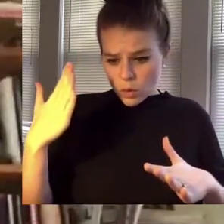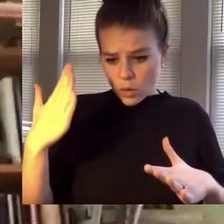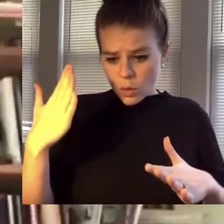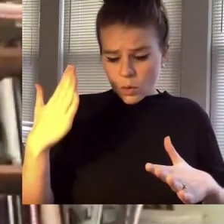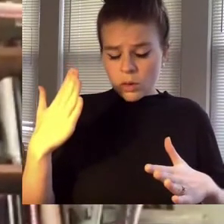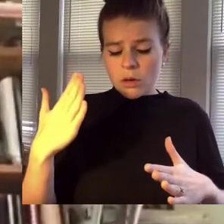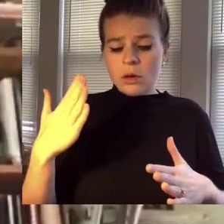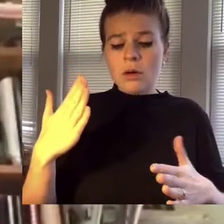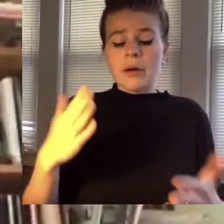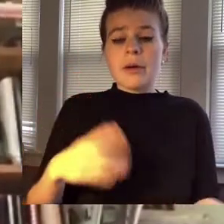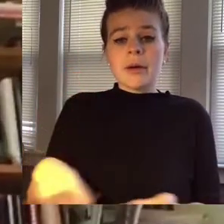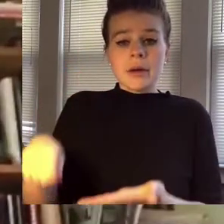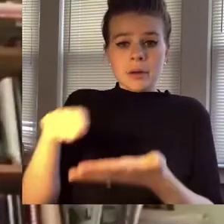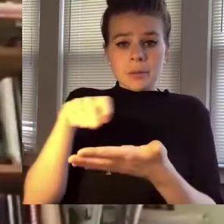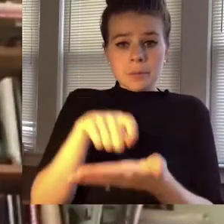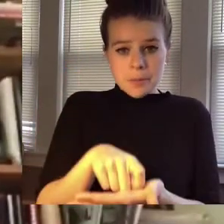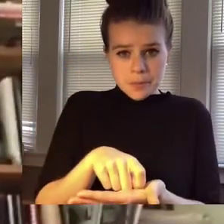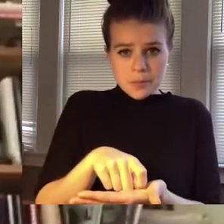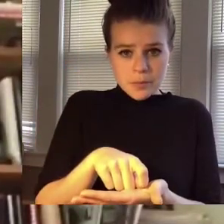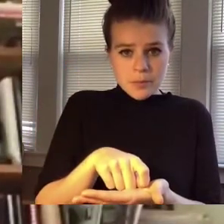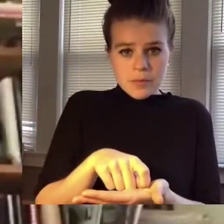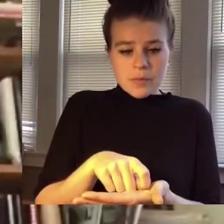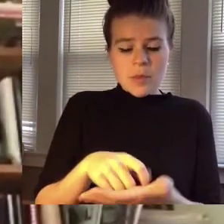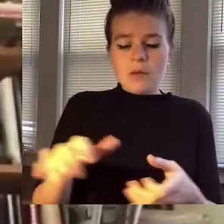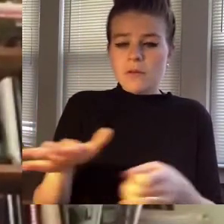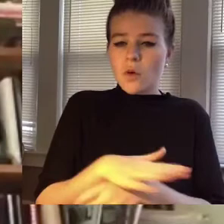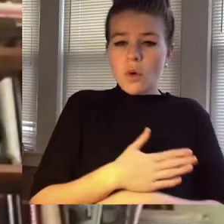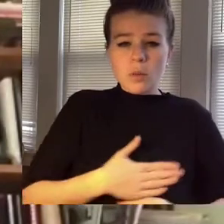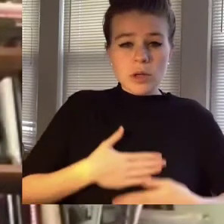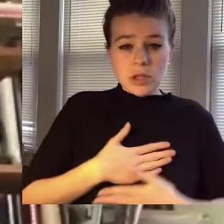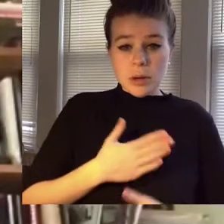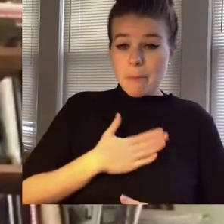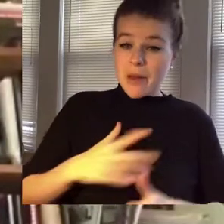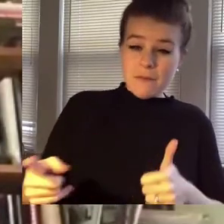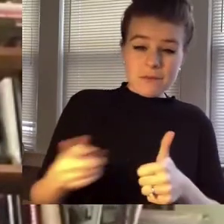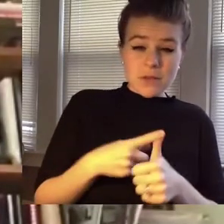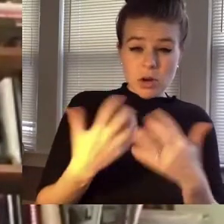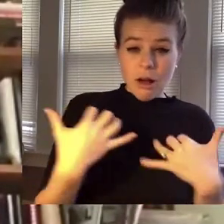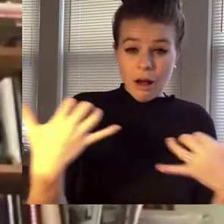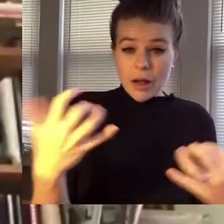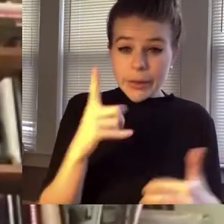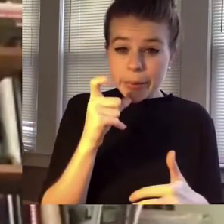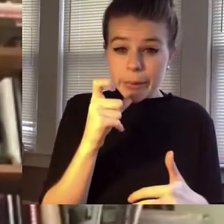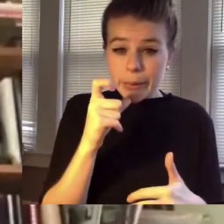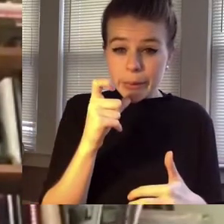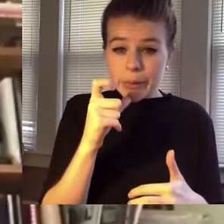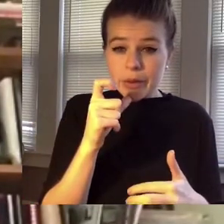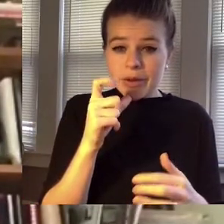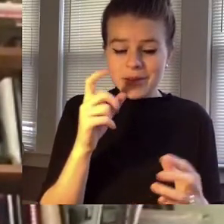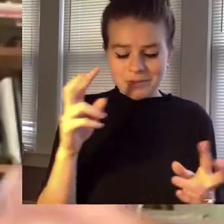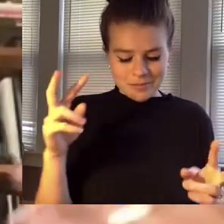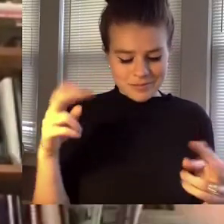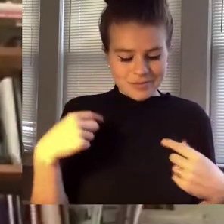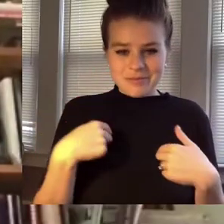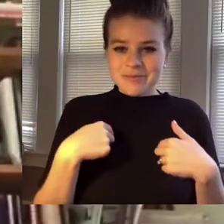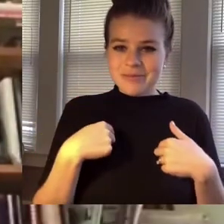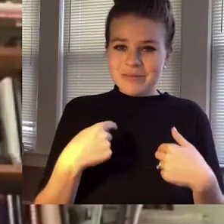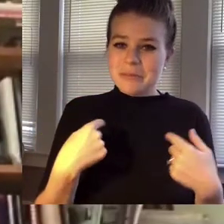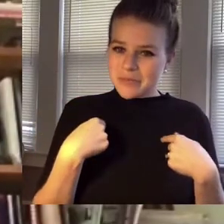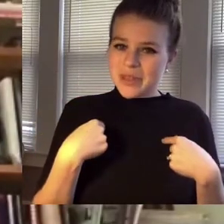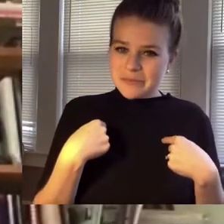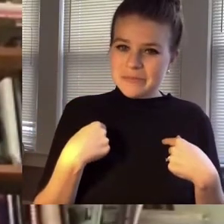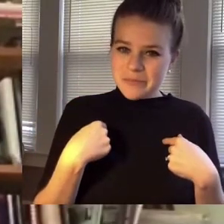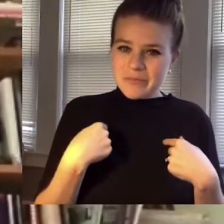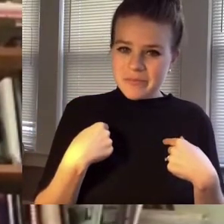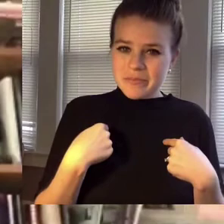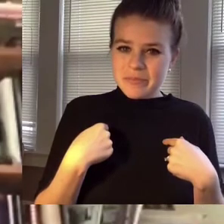full appreciation that my first audience is me. We have this practice these days of talking about writing